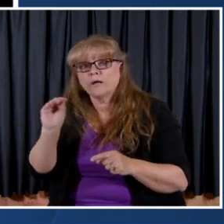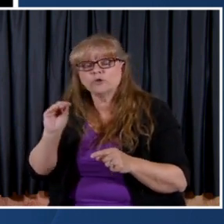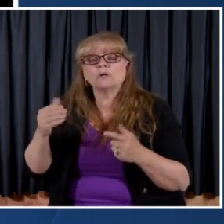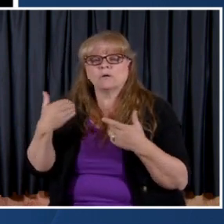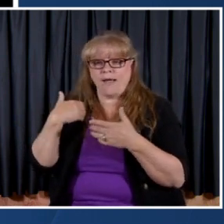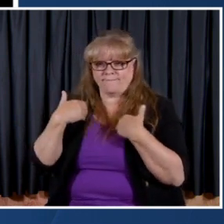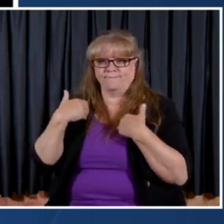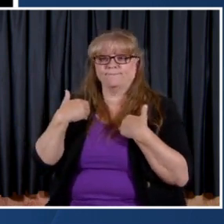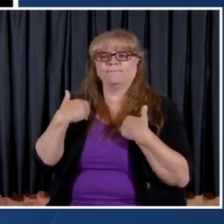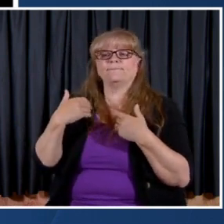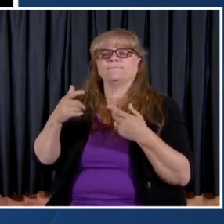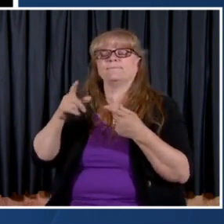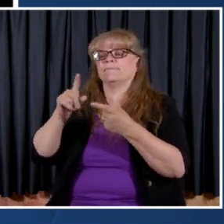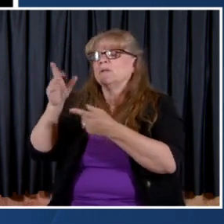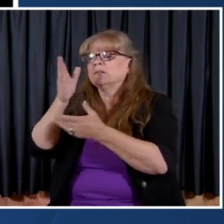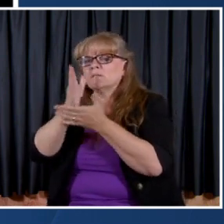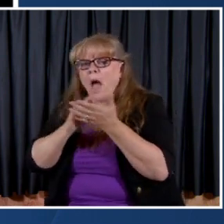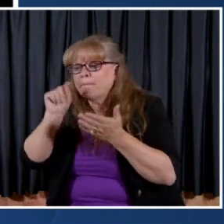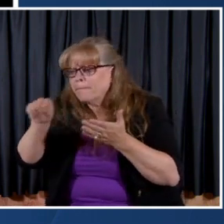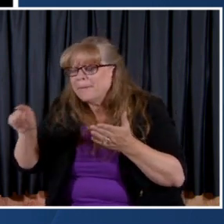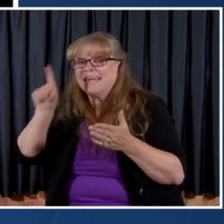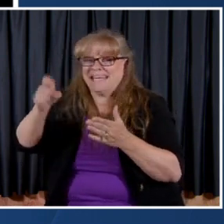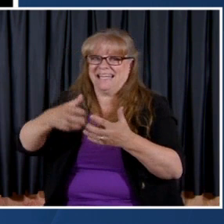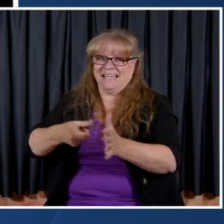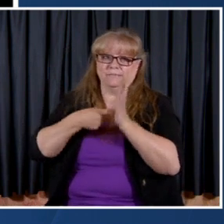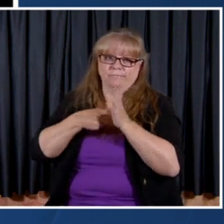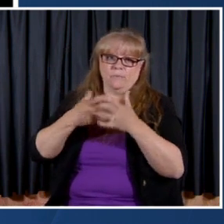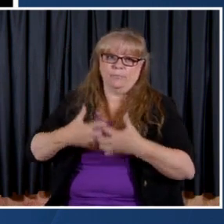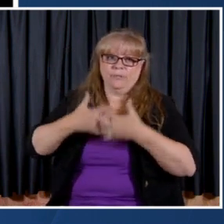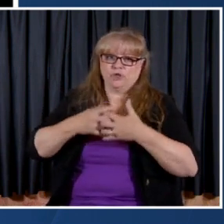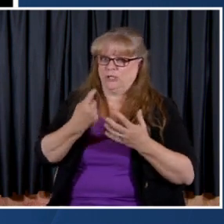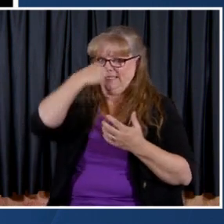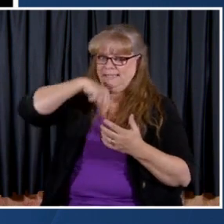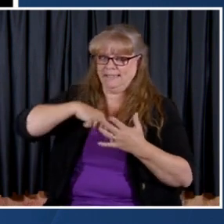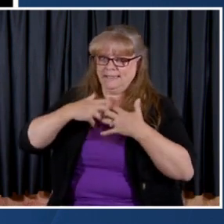that requires hospitalization, has the capacity there to be able to serve them.